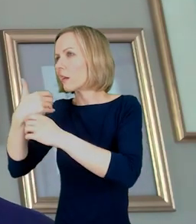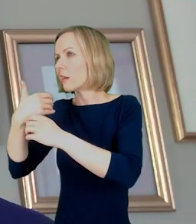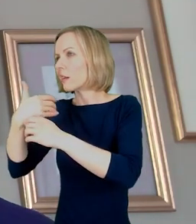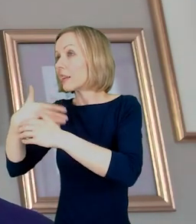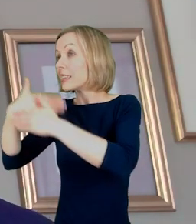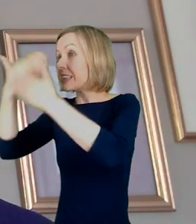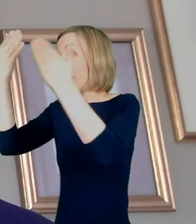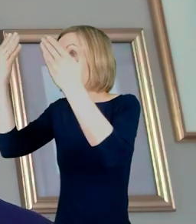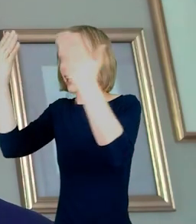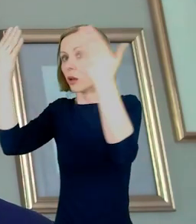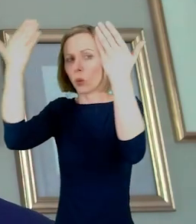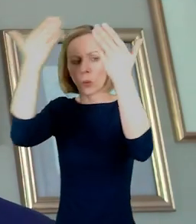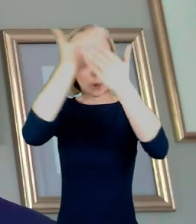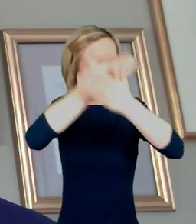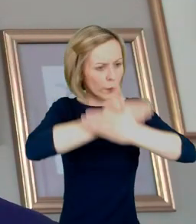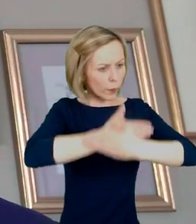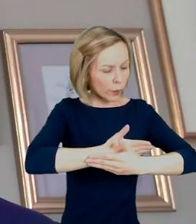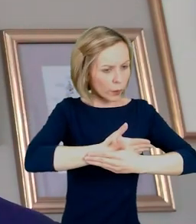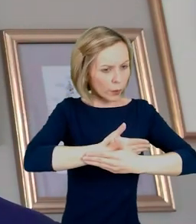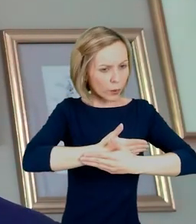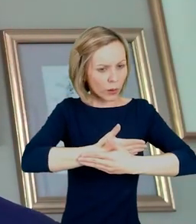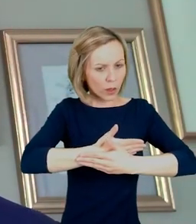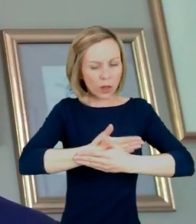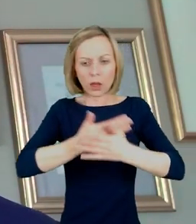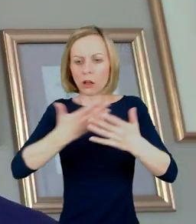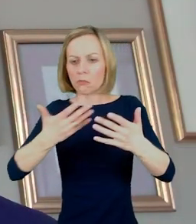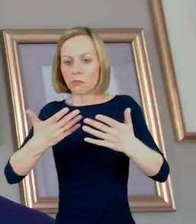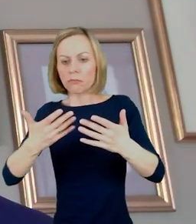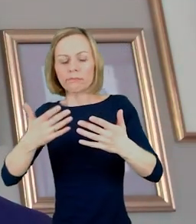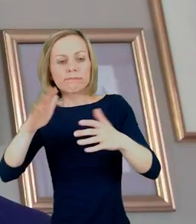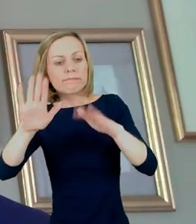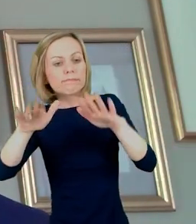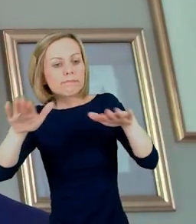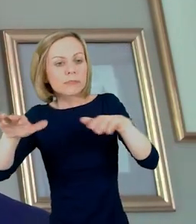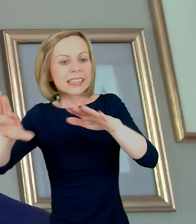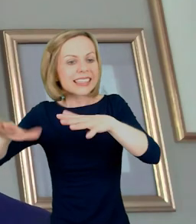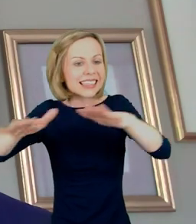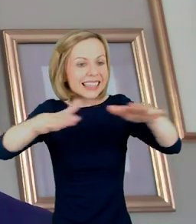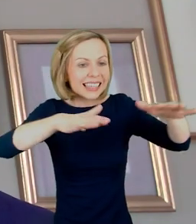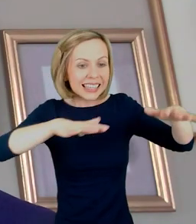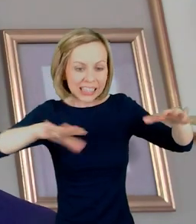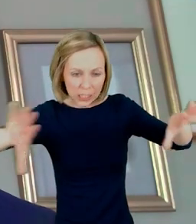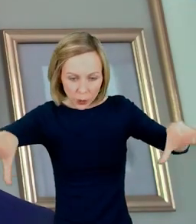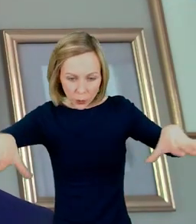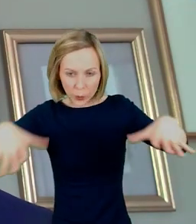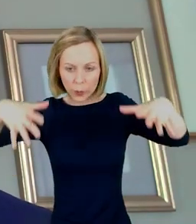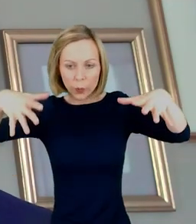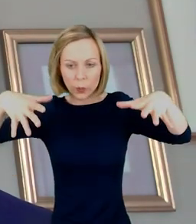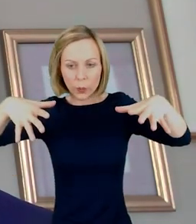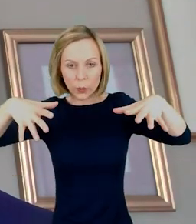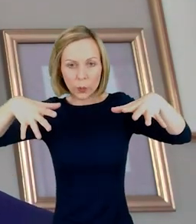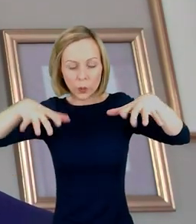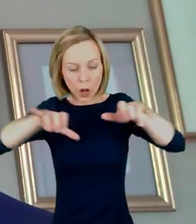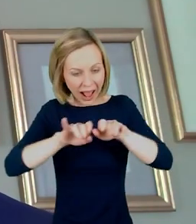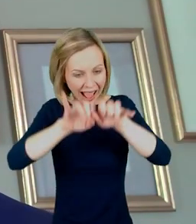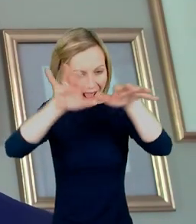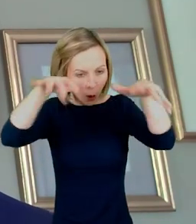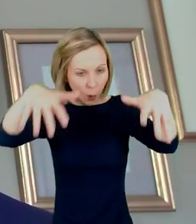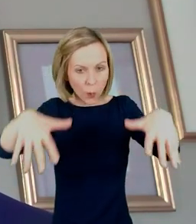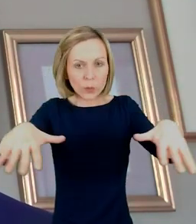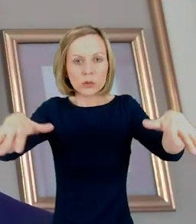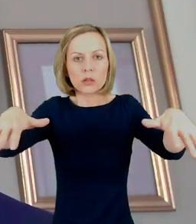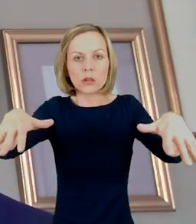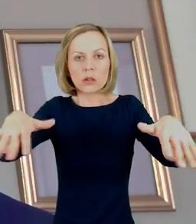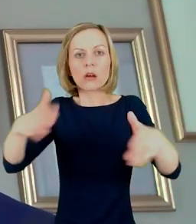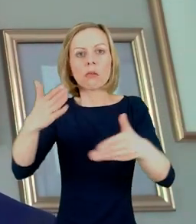day into night, who calls for the waters of the sea and pours them out on the surface of the earth.